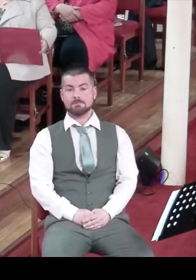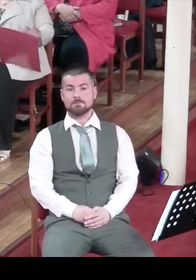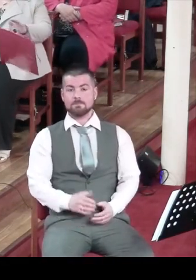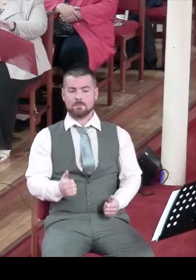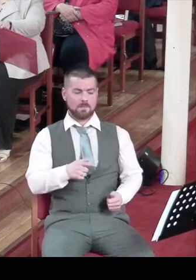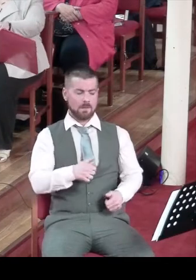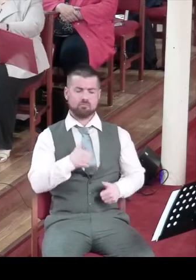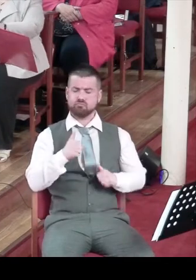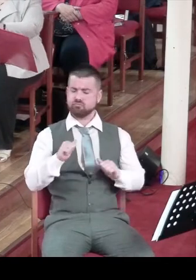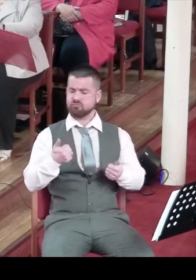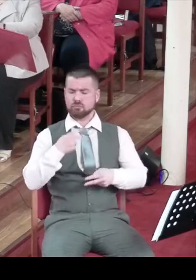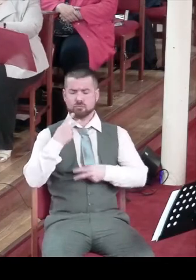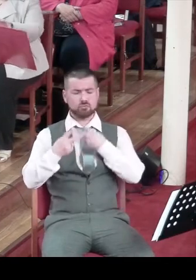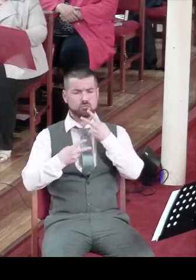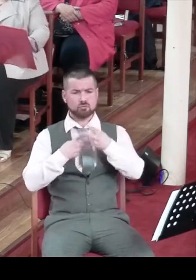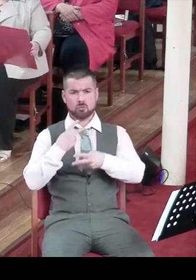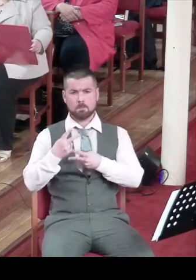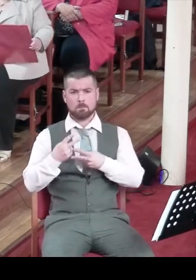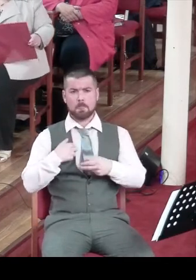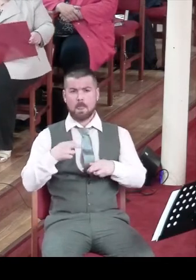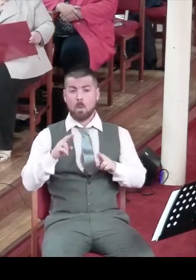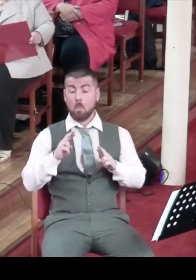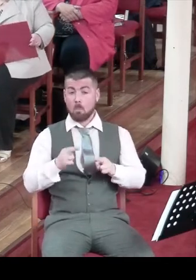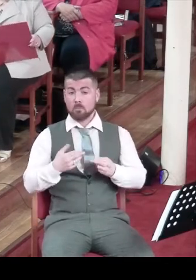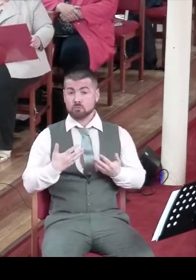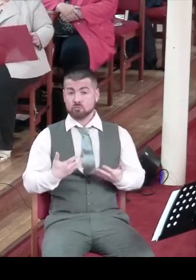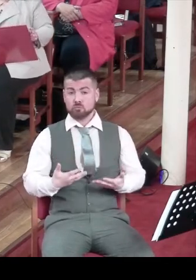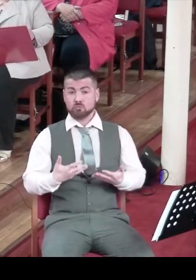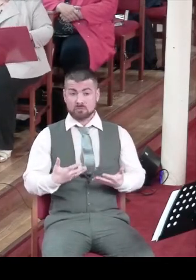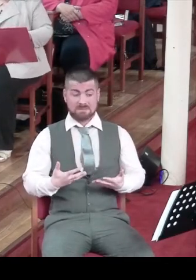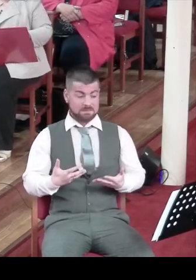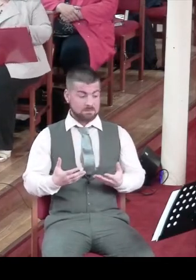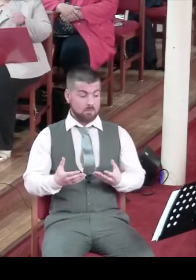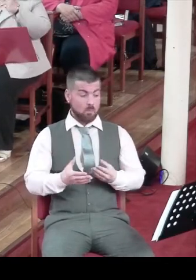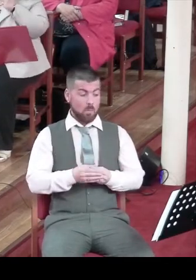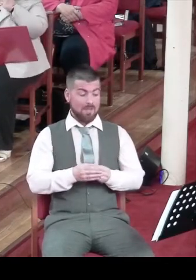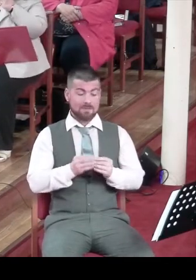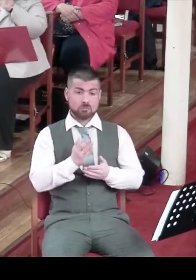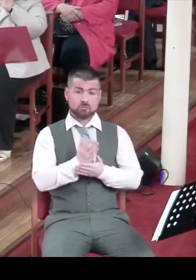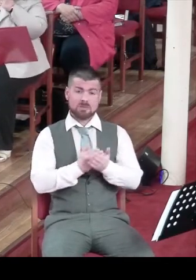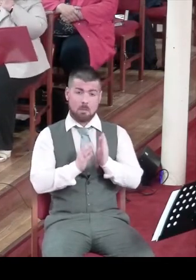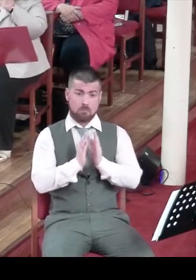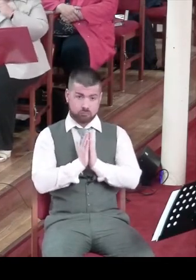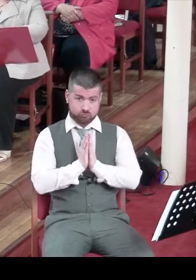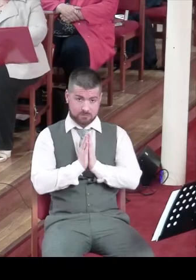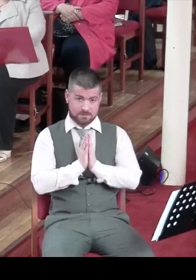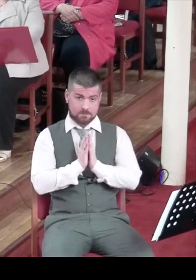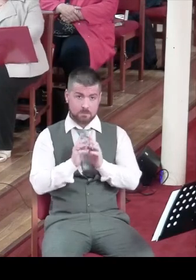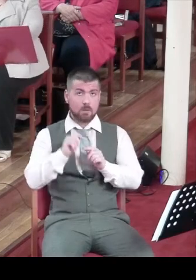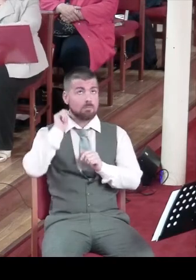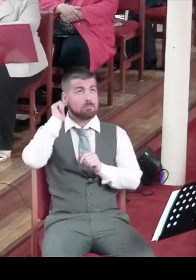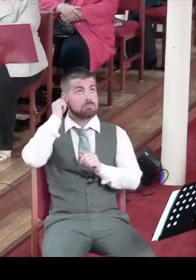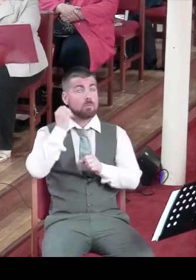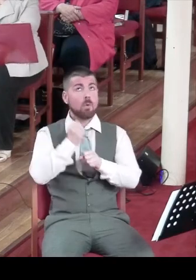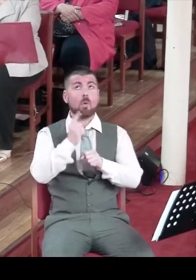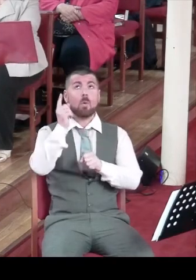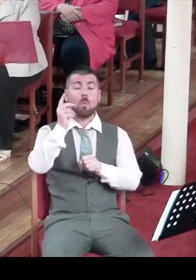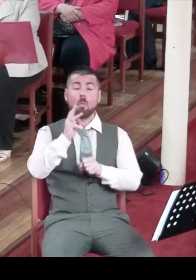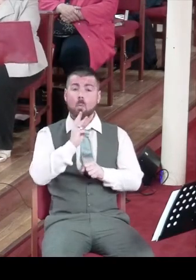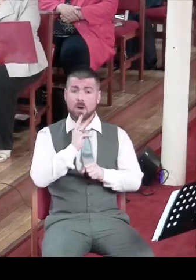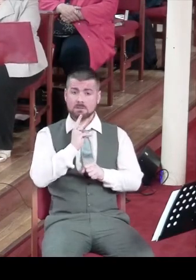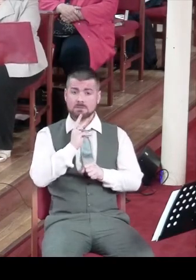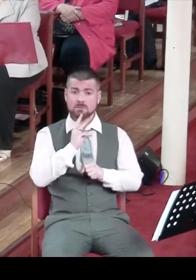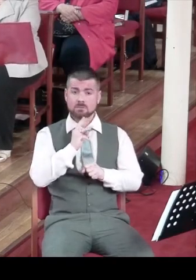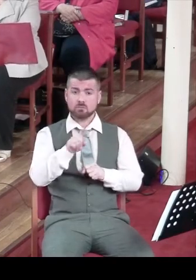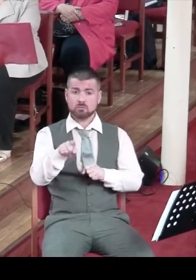These are great hymns, and I hope that today, along with our sharing in prayer and in hearing from God's word, you'll allow